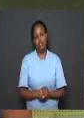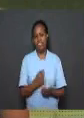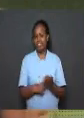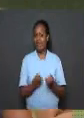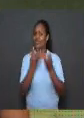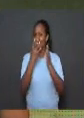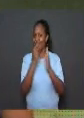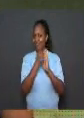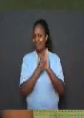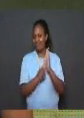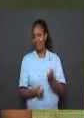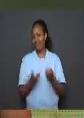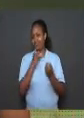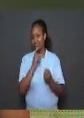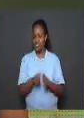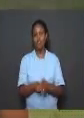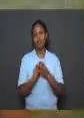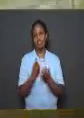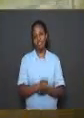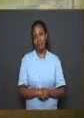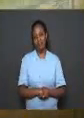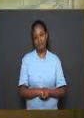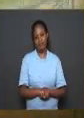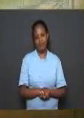list. Let us get started.